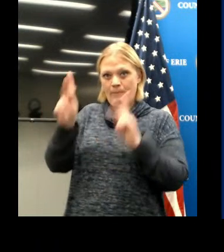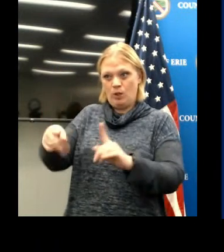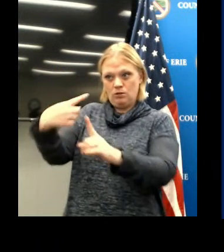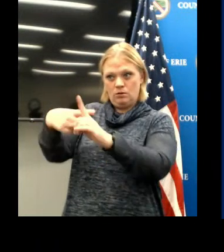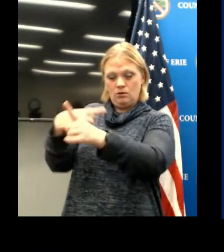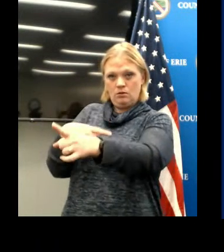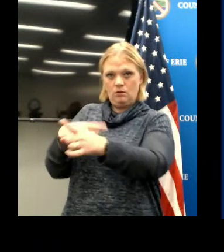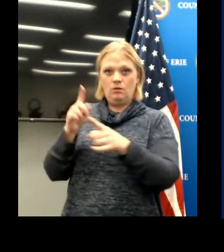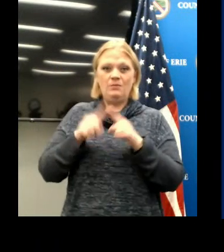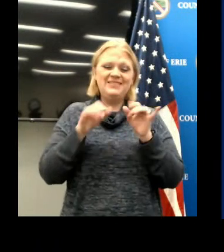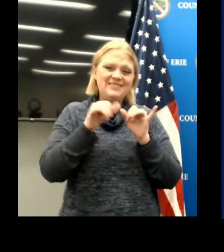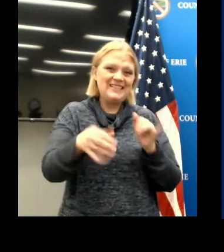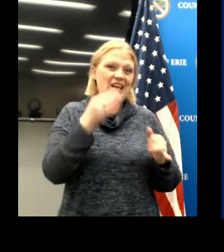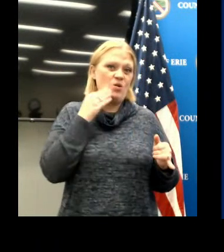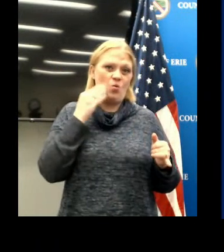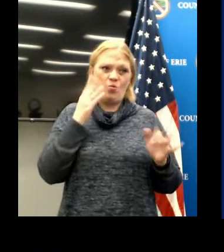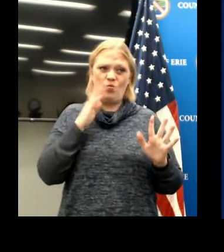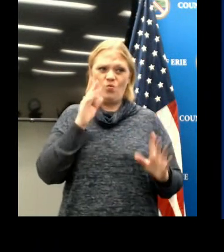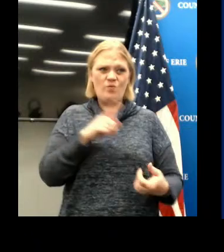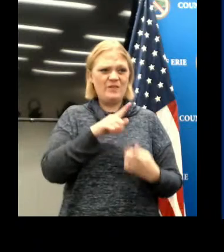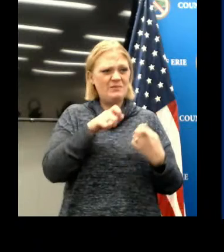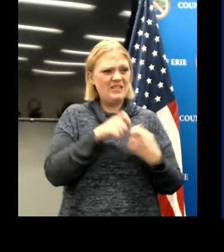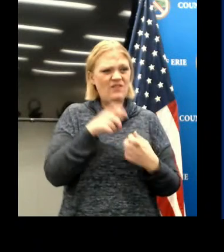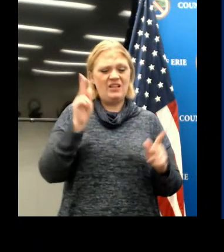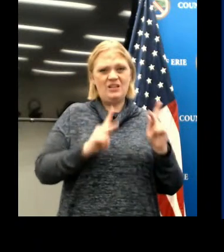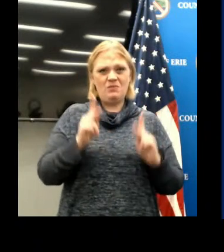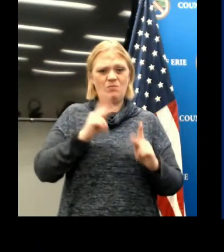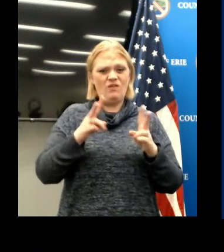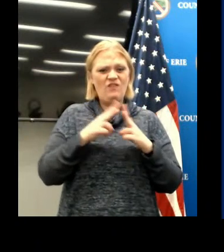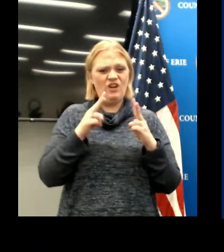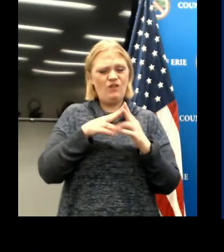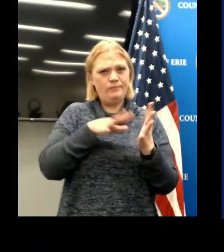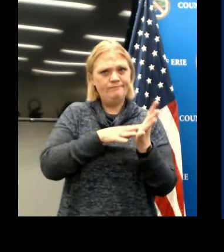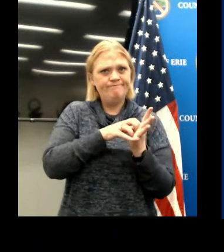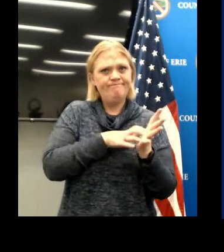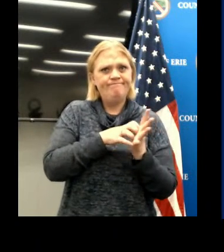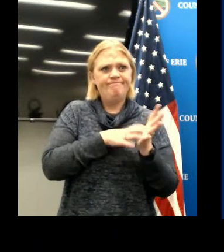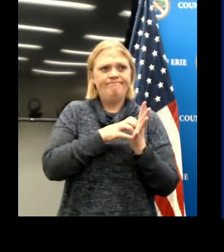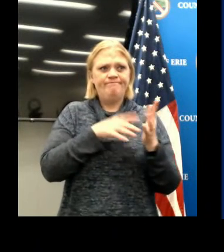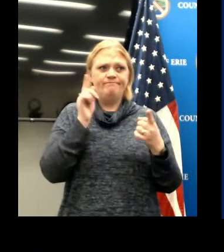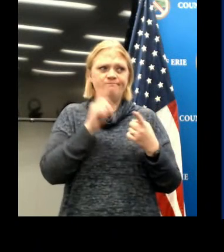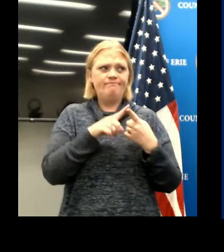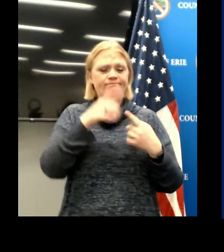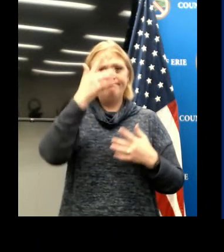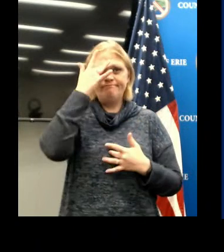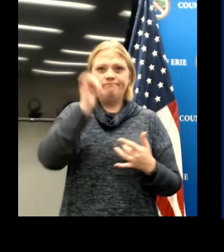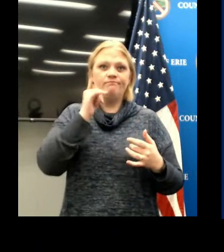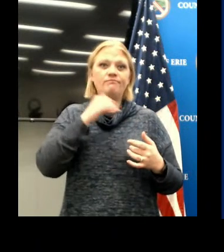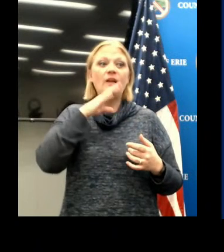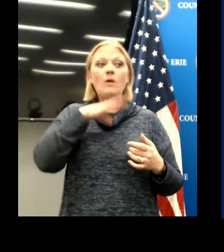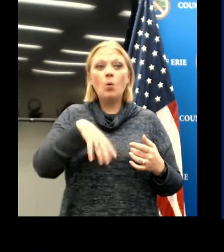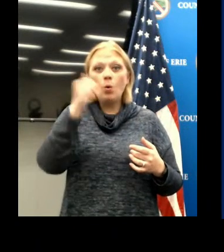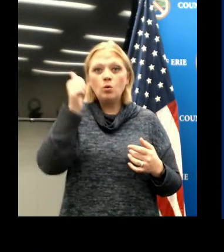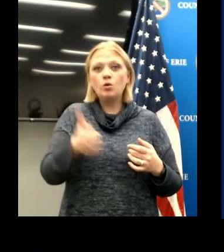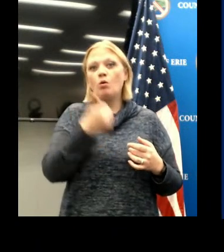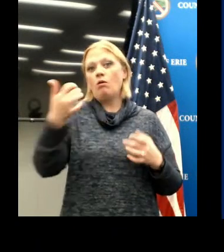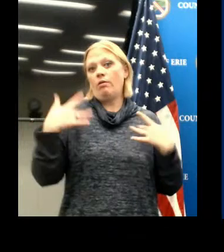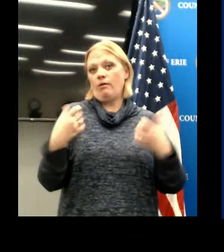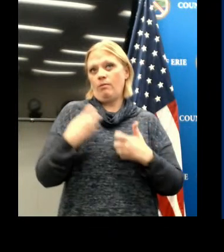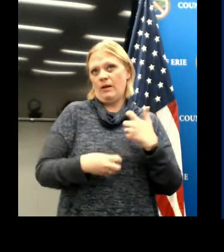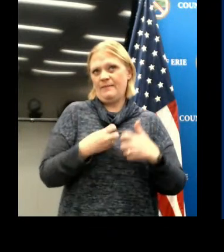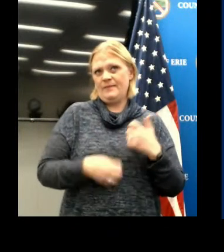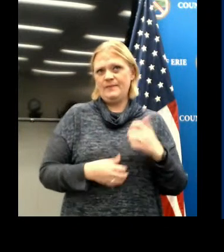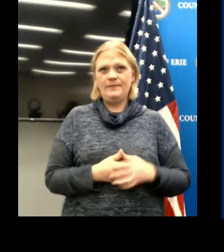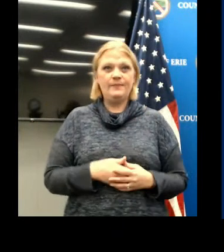from everybody, especially people that are very vulnerable to getting very sick, like our elderly and people with other health conditions.